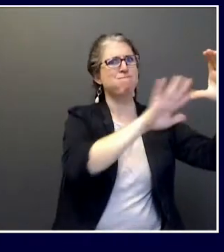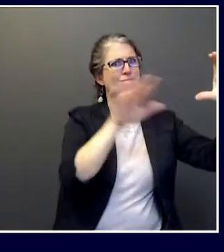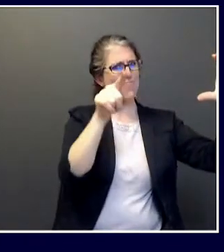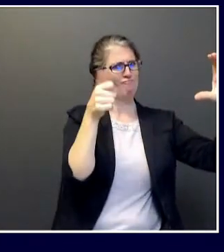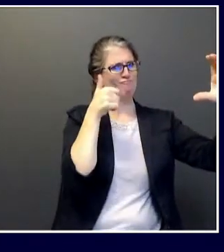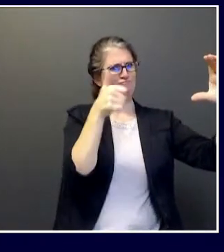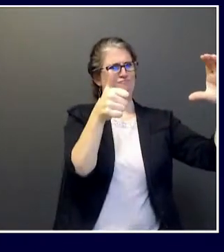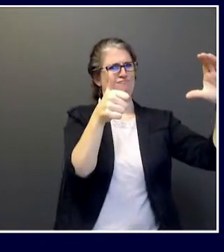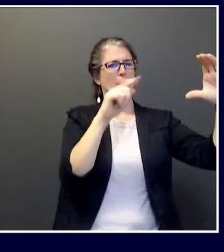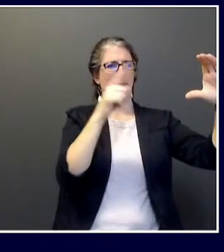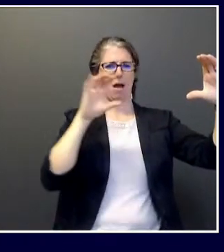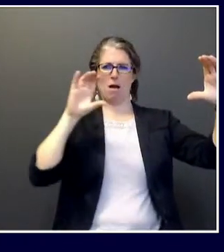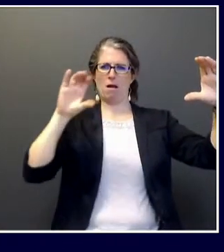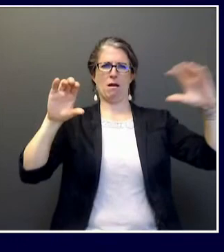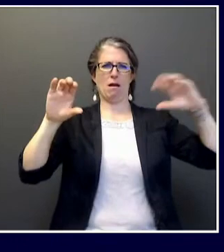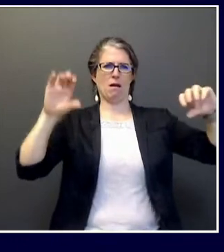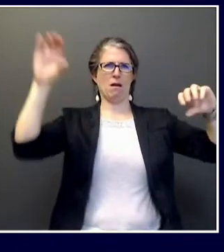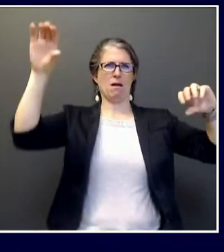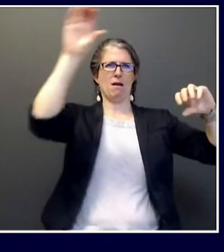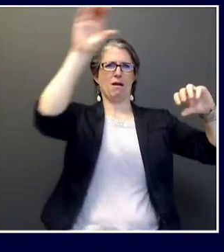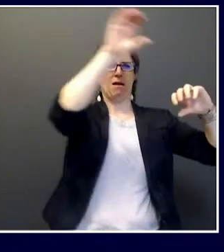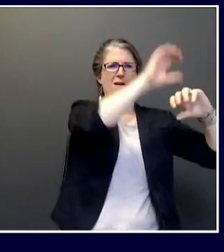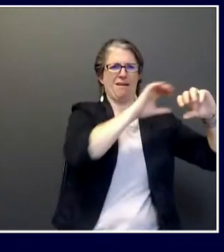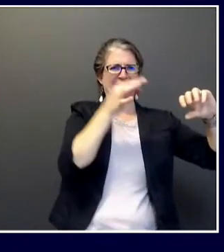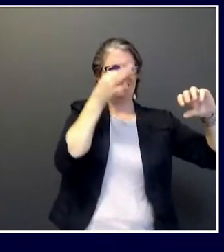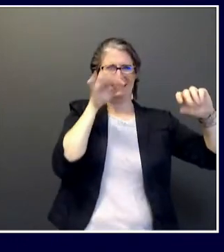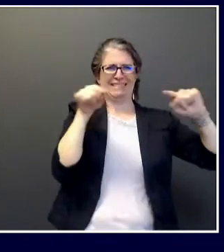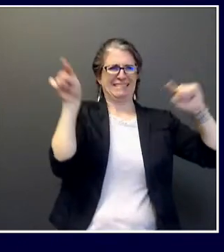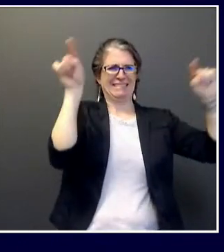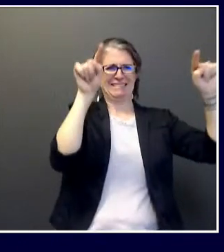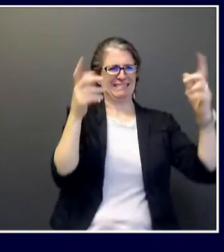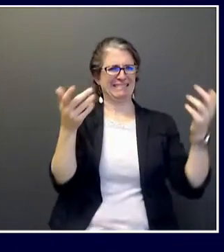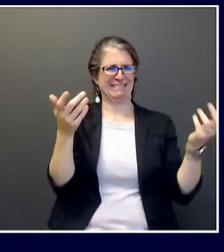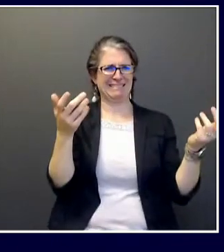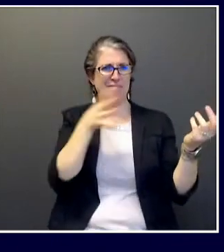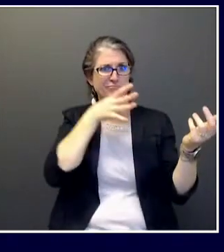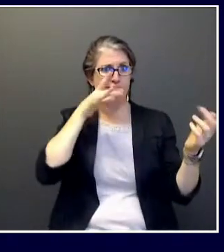Aroostook County's approach to vaccines compared to some other rural areas?